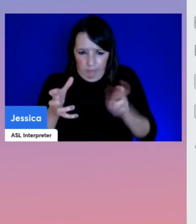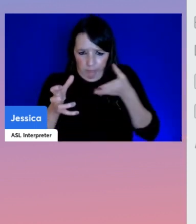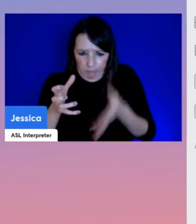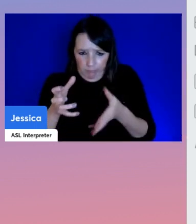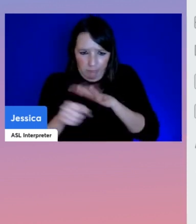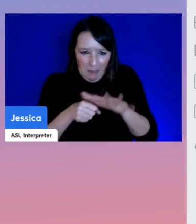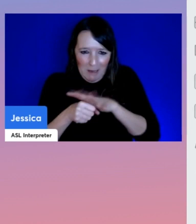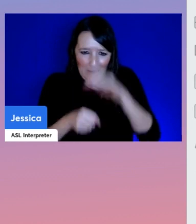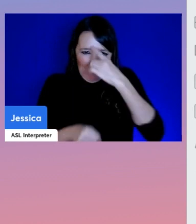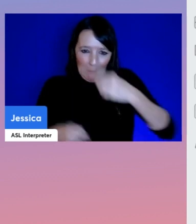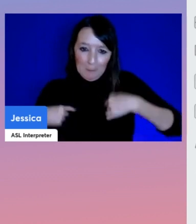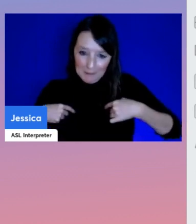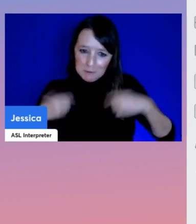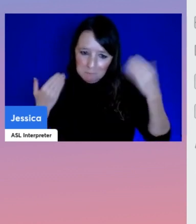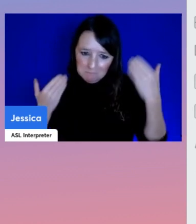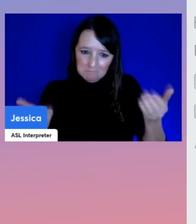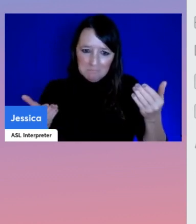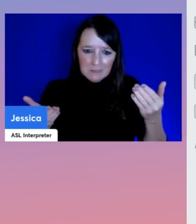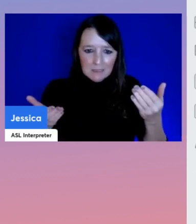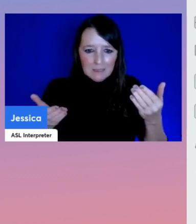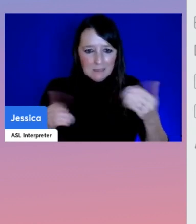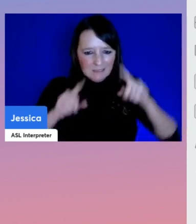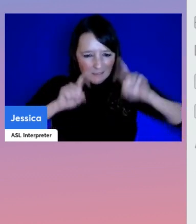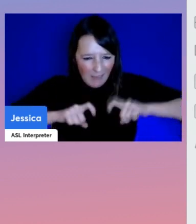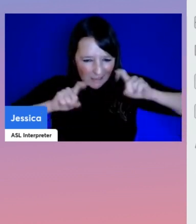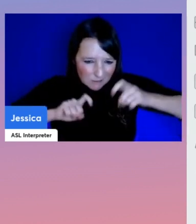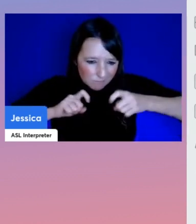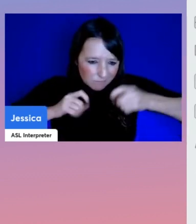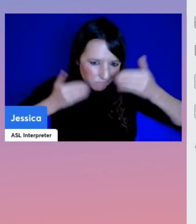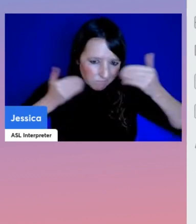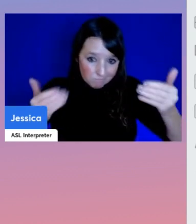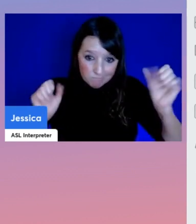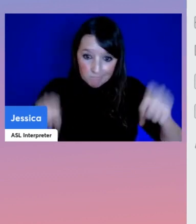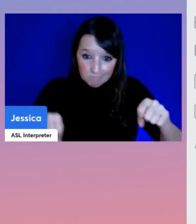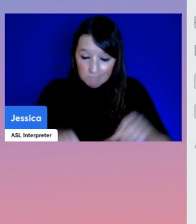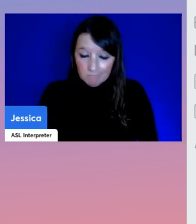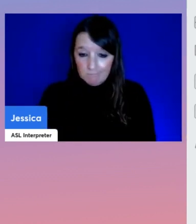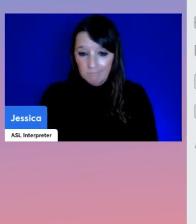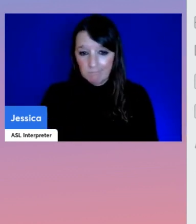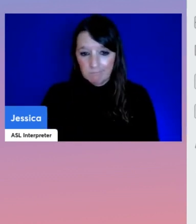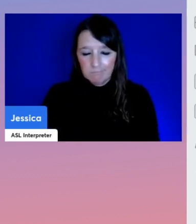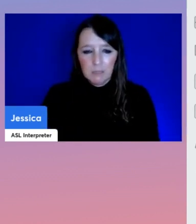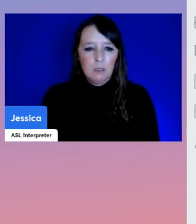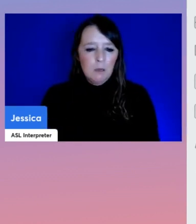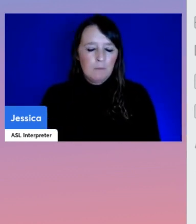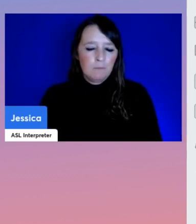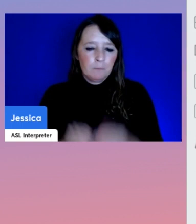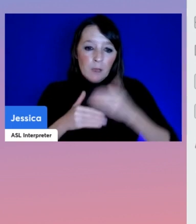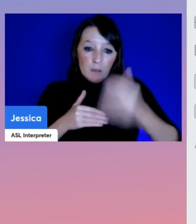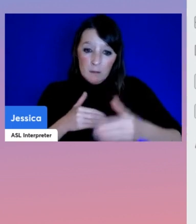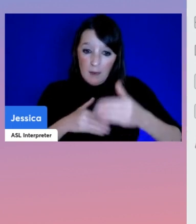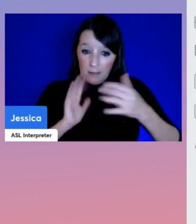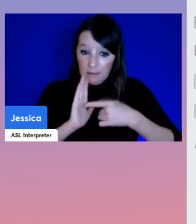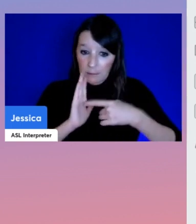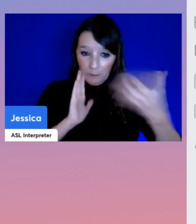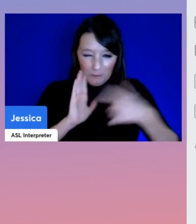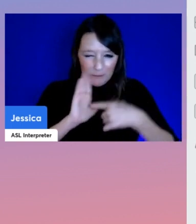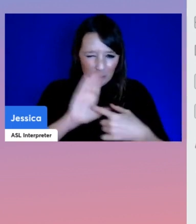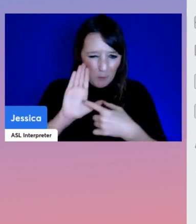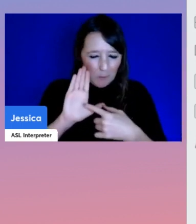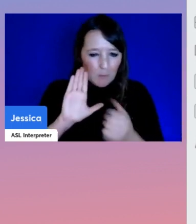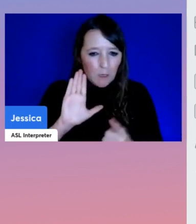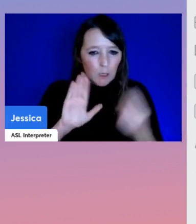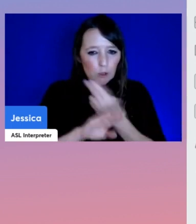for me to do my following tests. The third example I want to show is